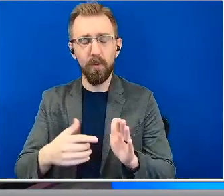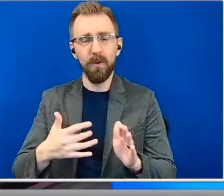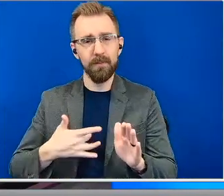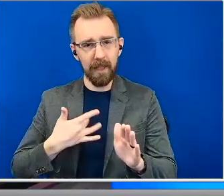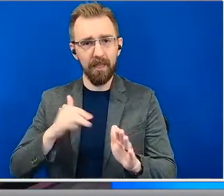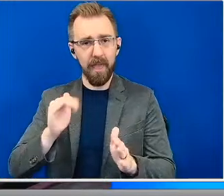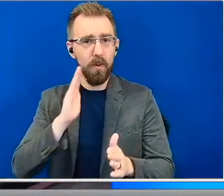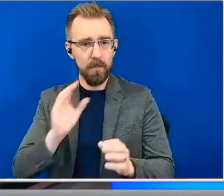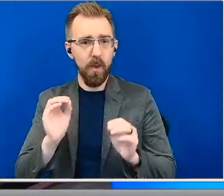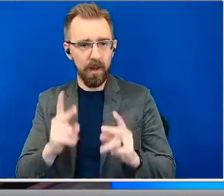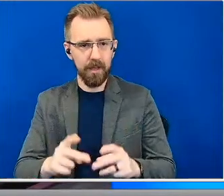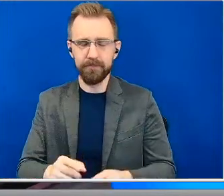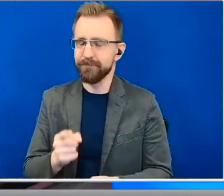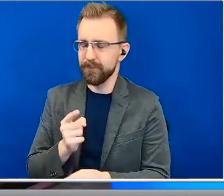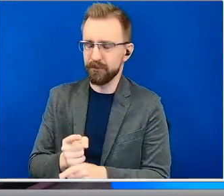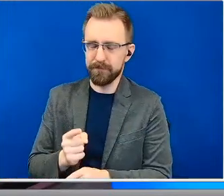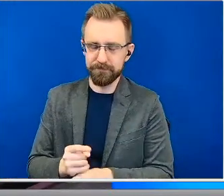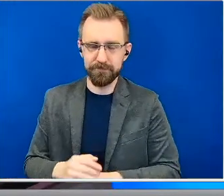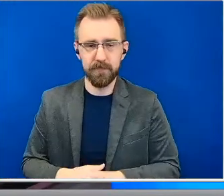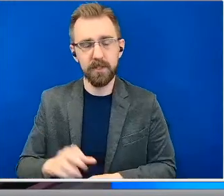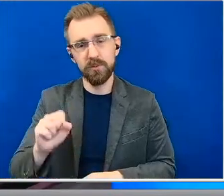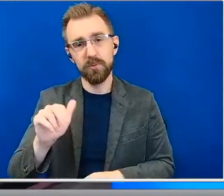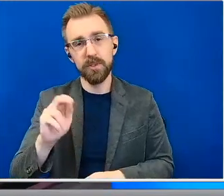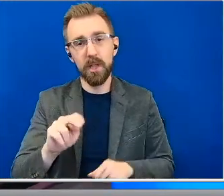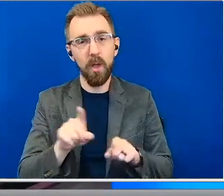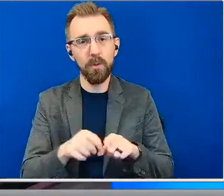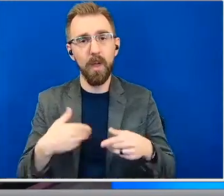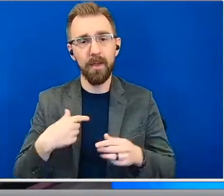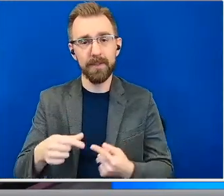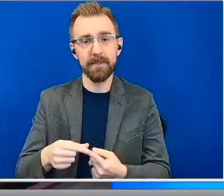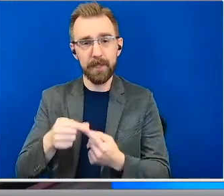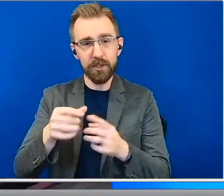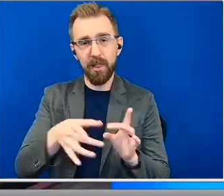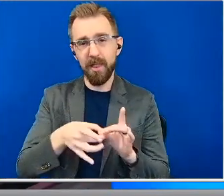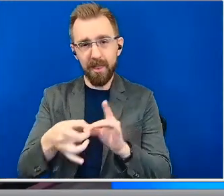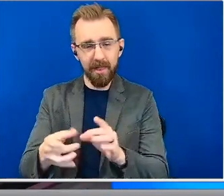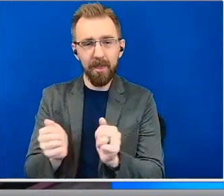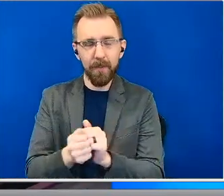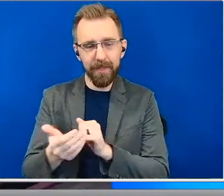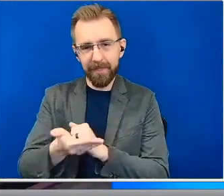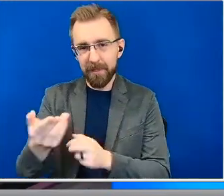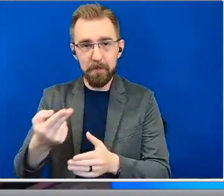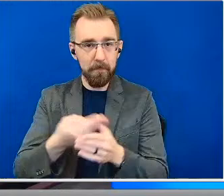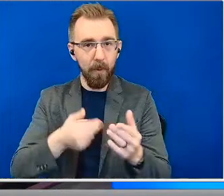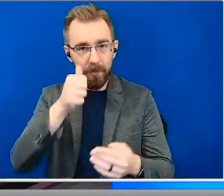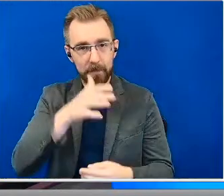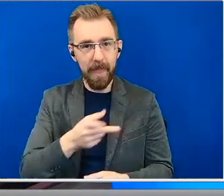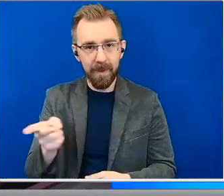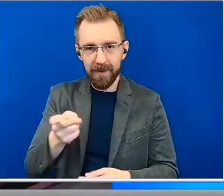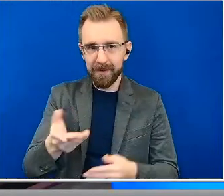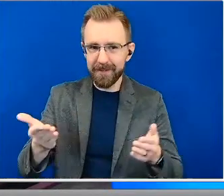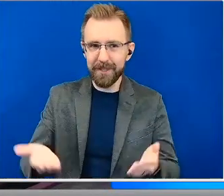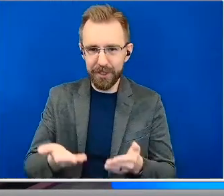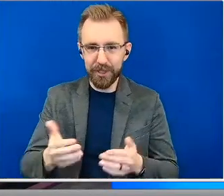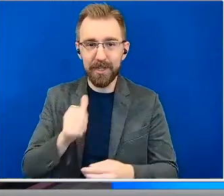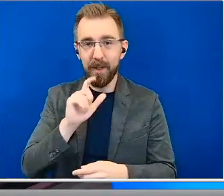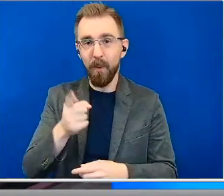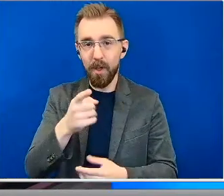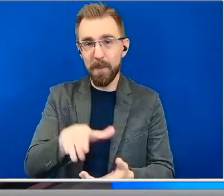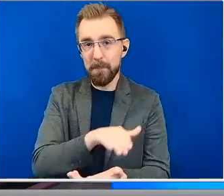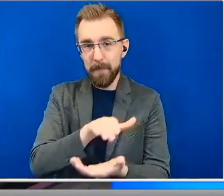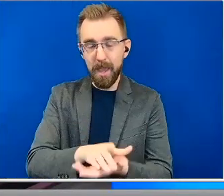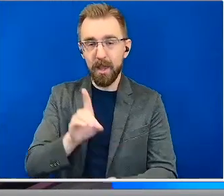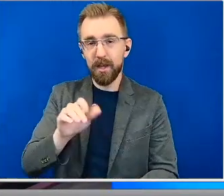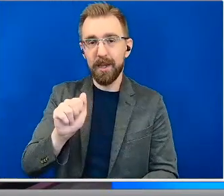correct. Yeah. Susan, you also have a special tie to both the men sitting here. Not only are you married to Daryle, but you work with